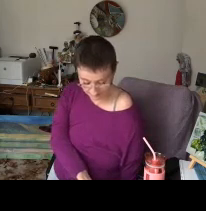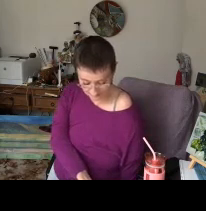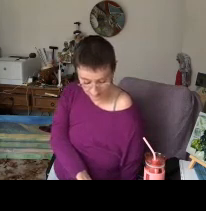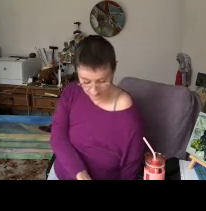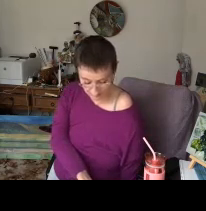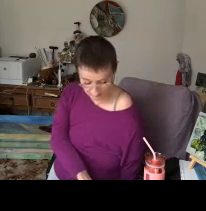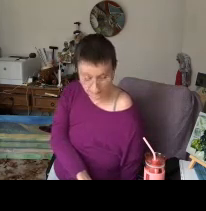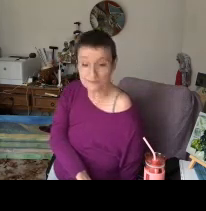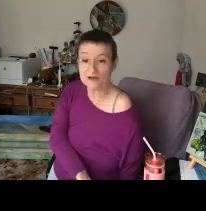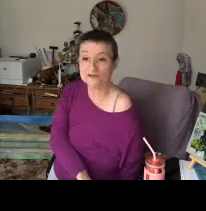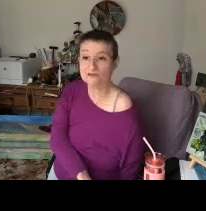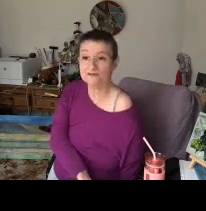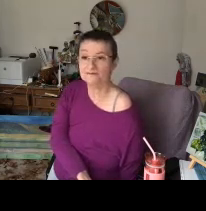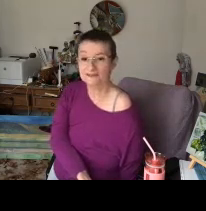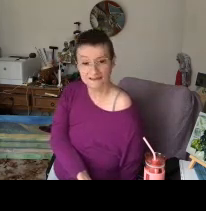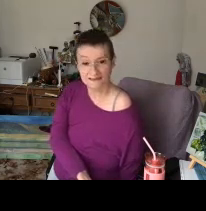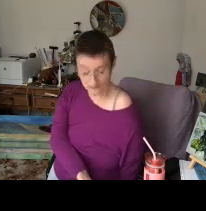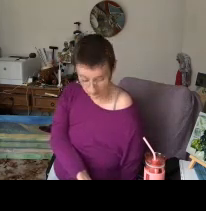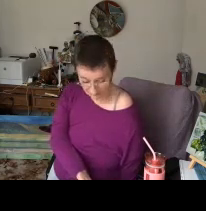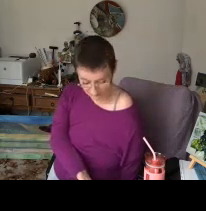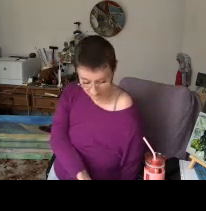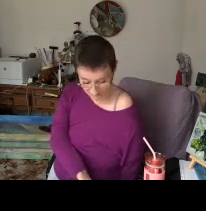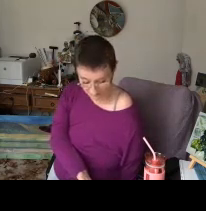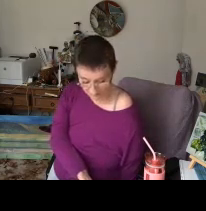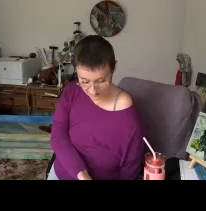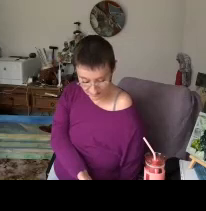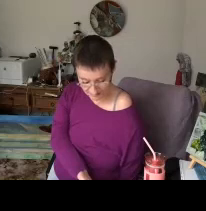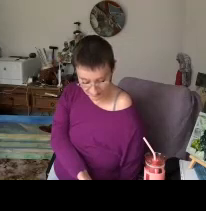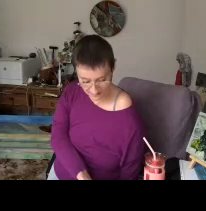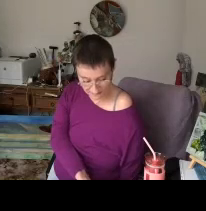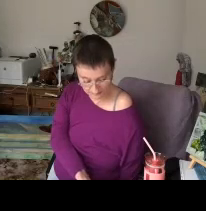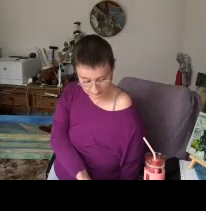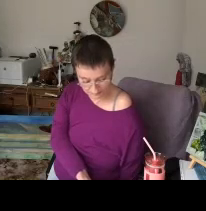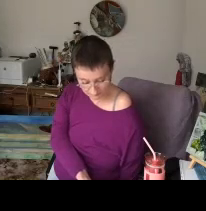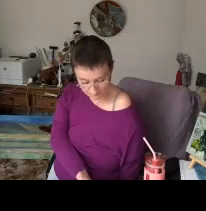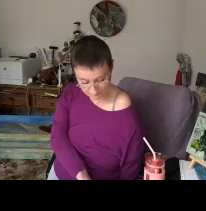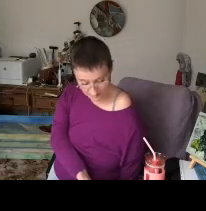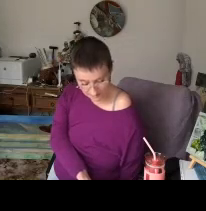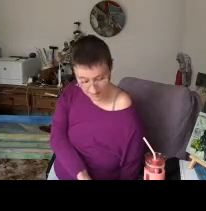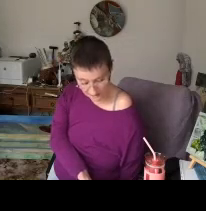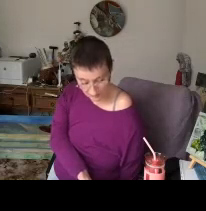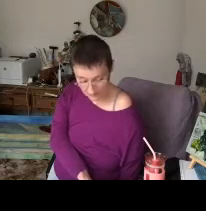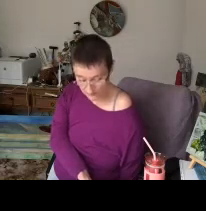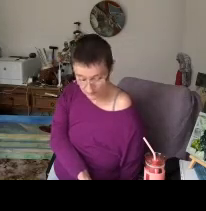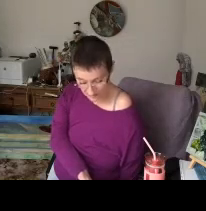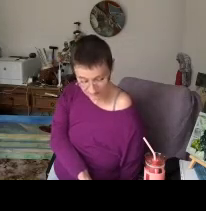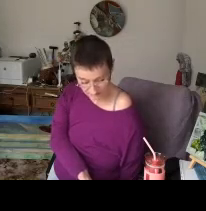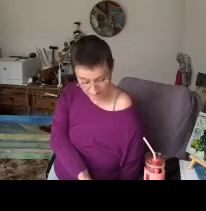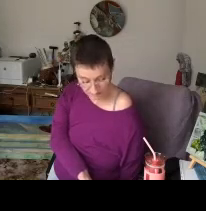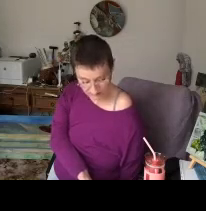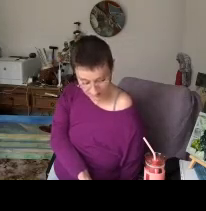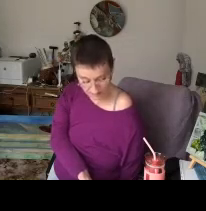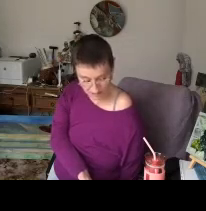began. So me and my husband got married at Halton in the art gallery. And then one of